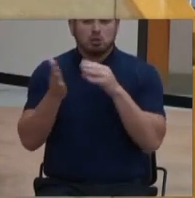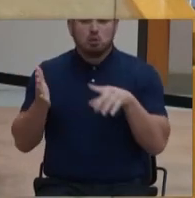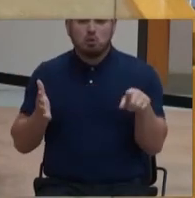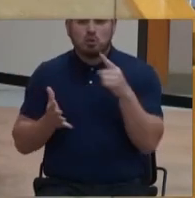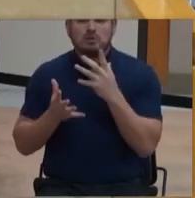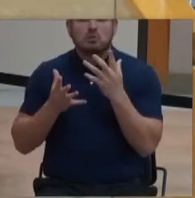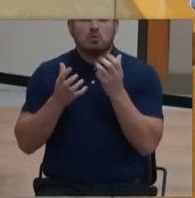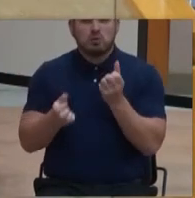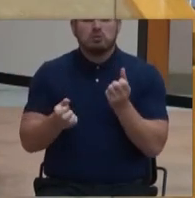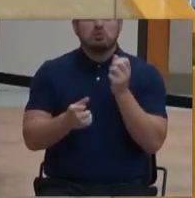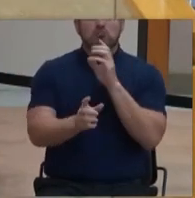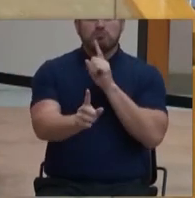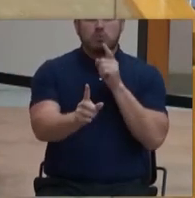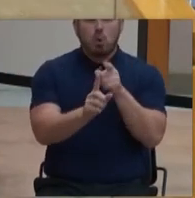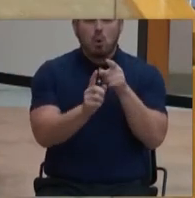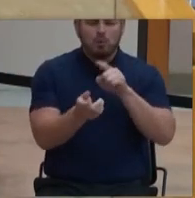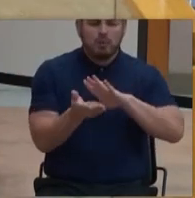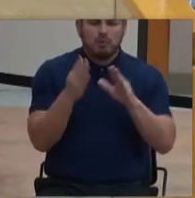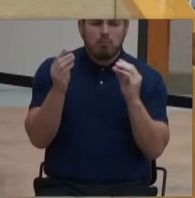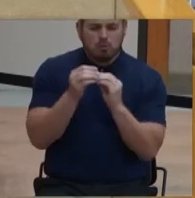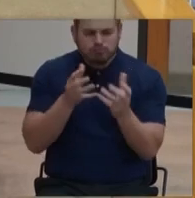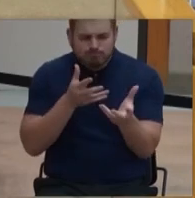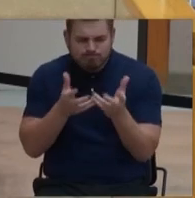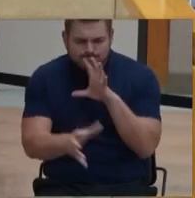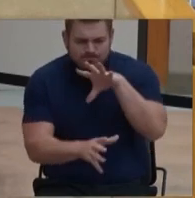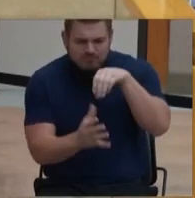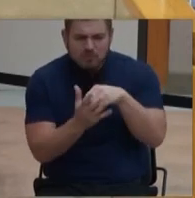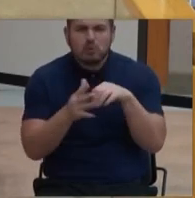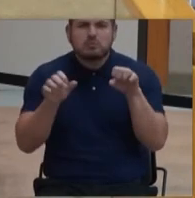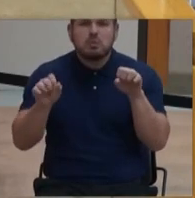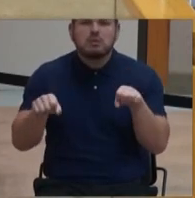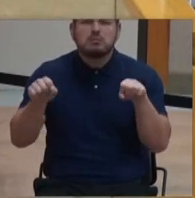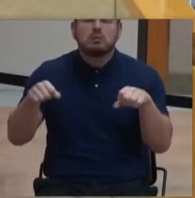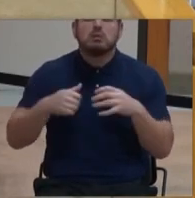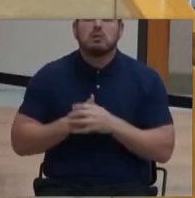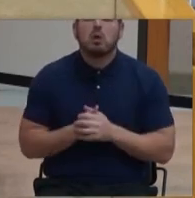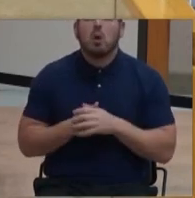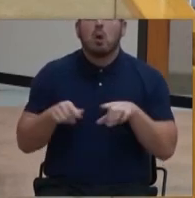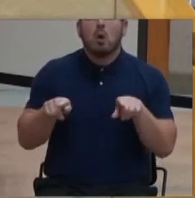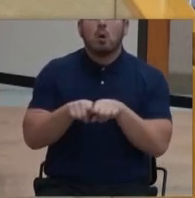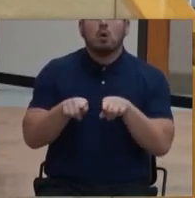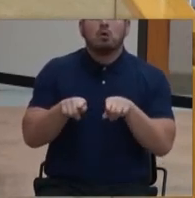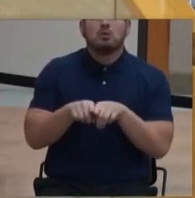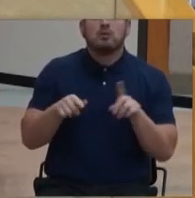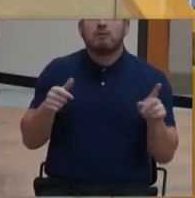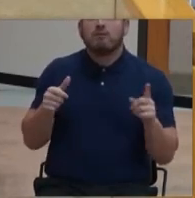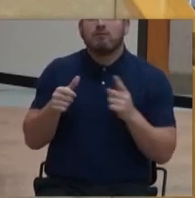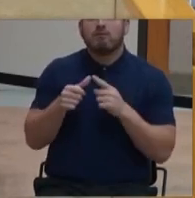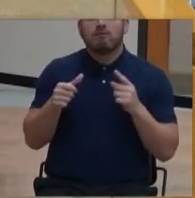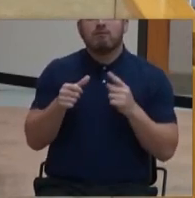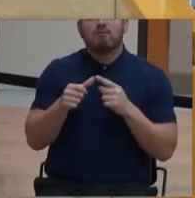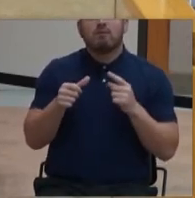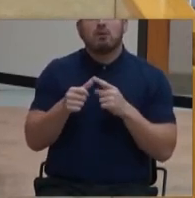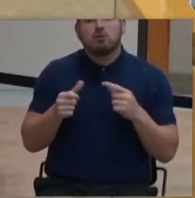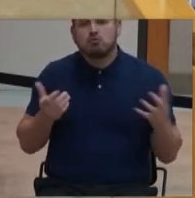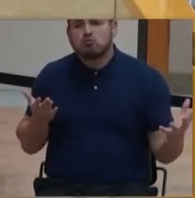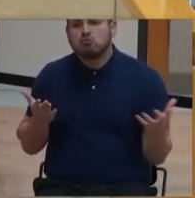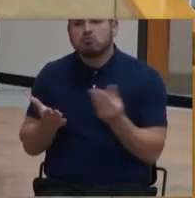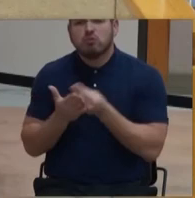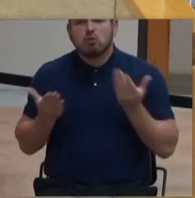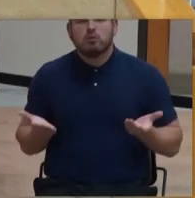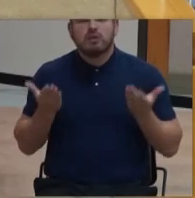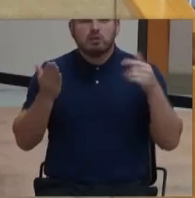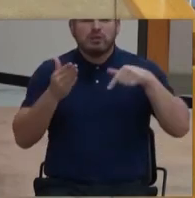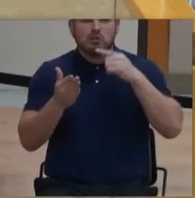fun as possible. This, along with many upcoming events like the first blood drive of the school year that is going on